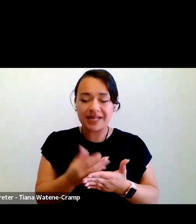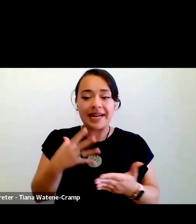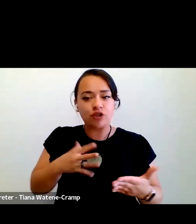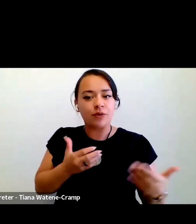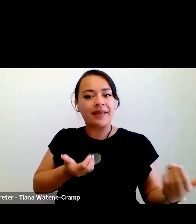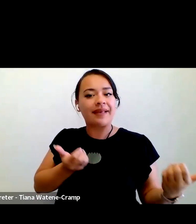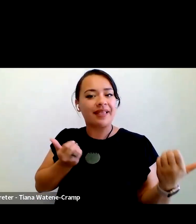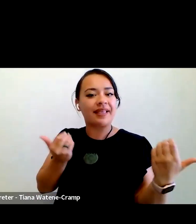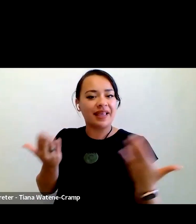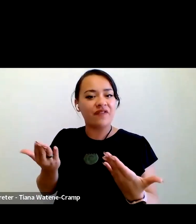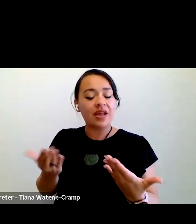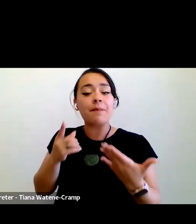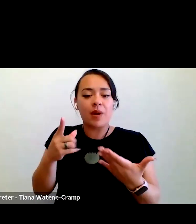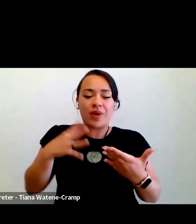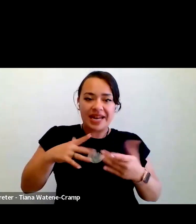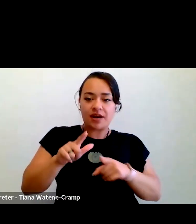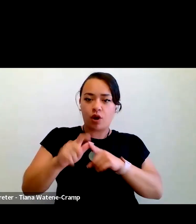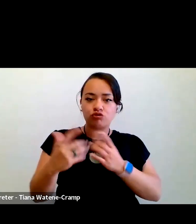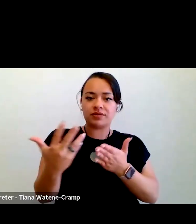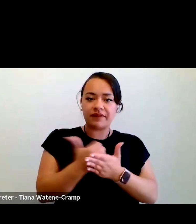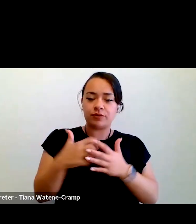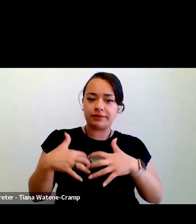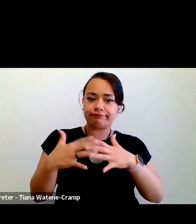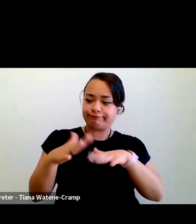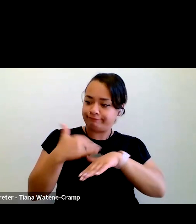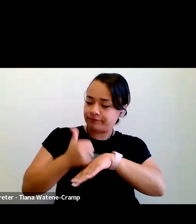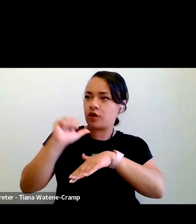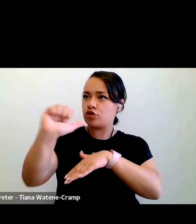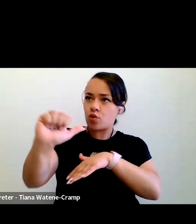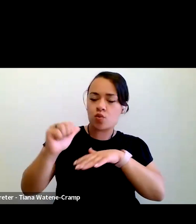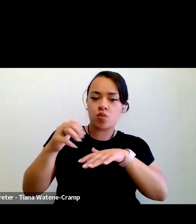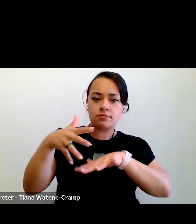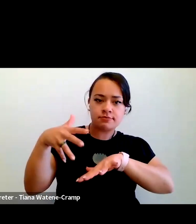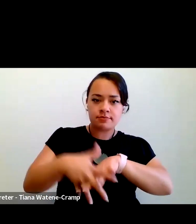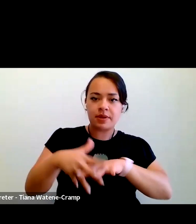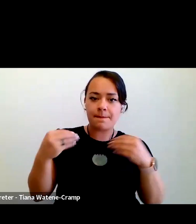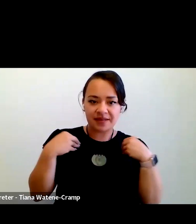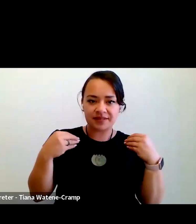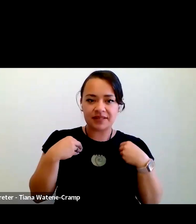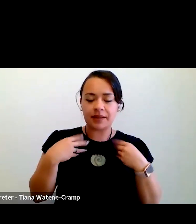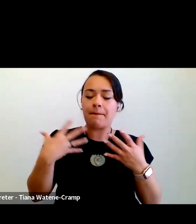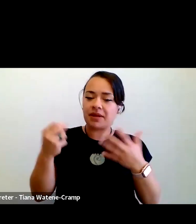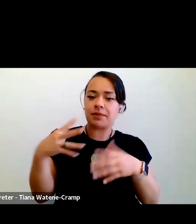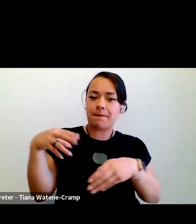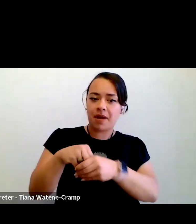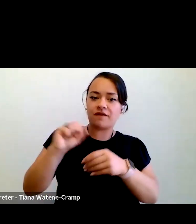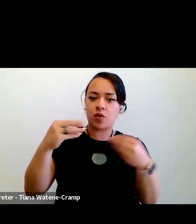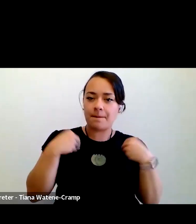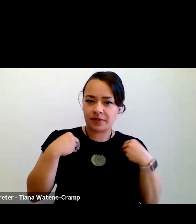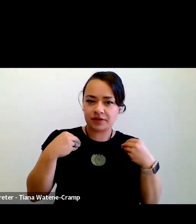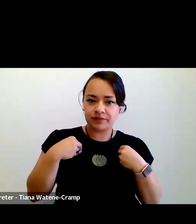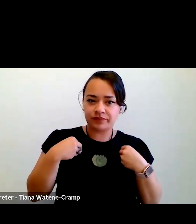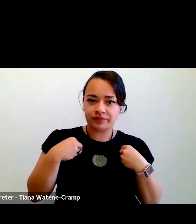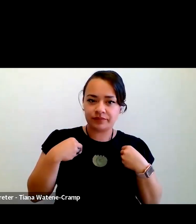to be embedded in your organisation, it has to be understood as part of the fabric or the way you do things. It can't be the praxis of